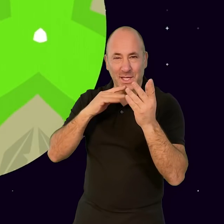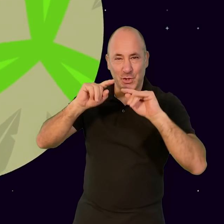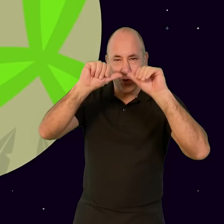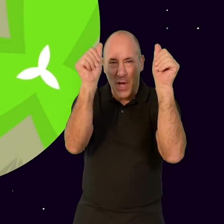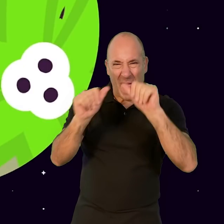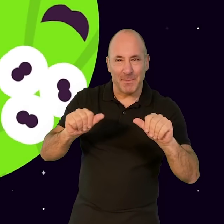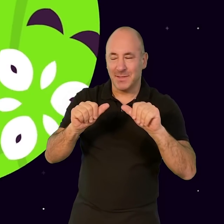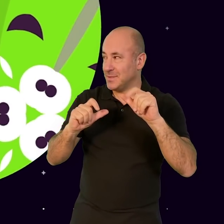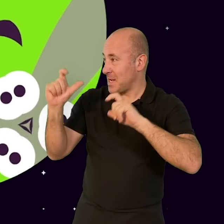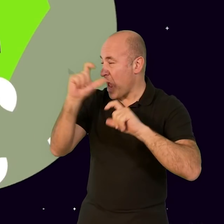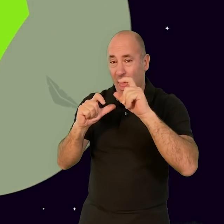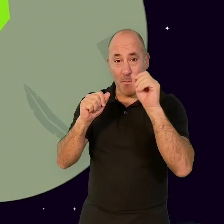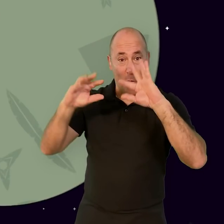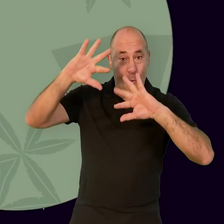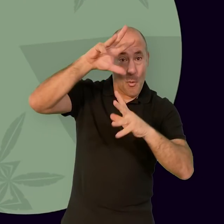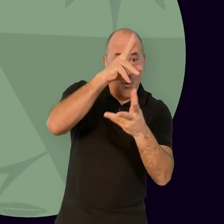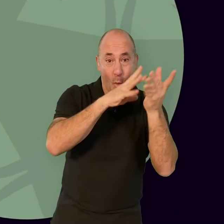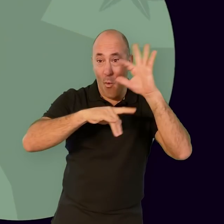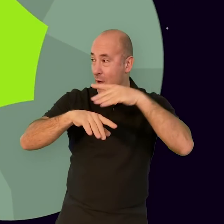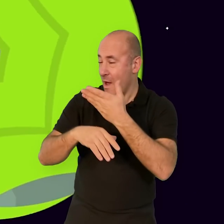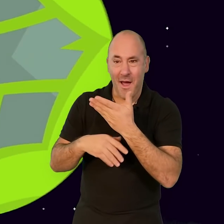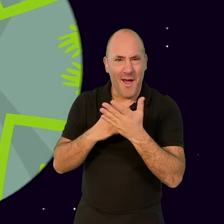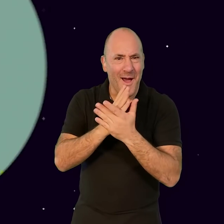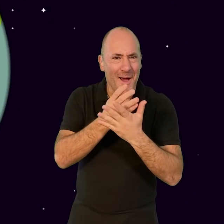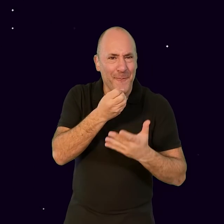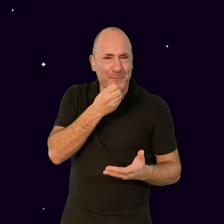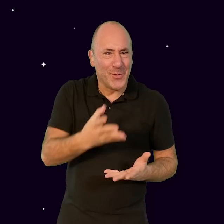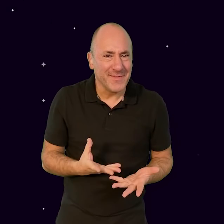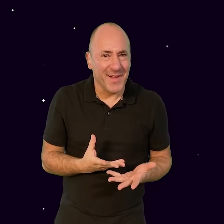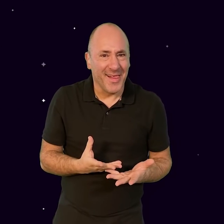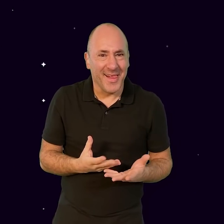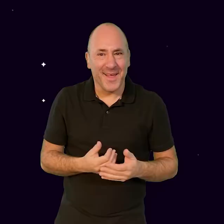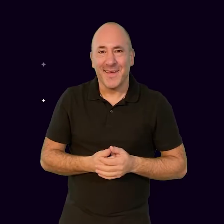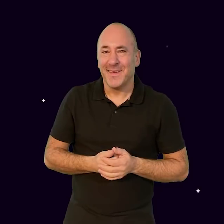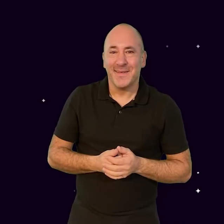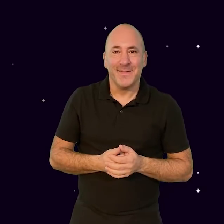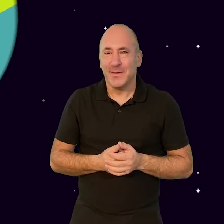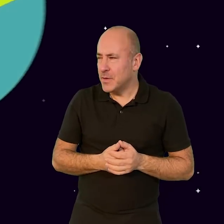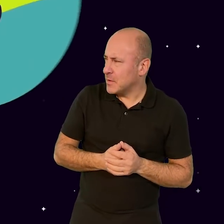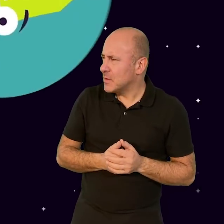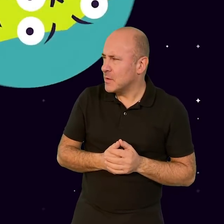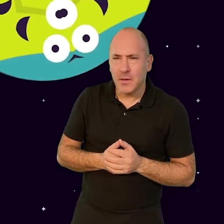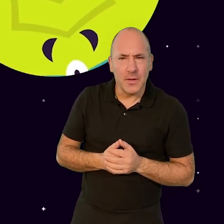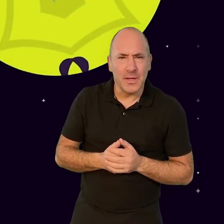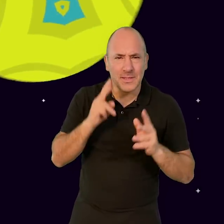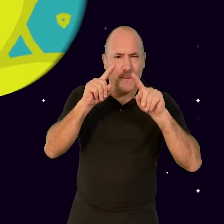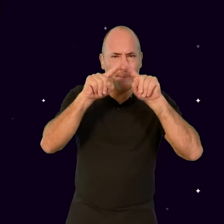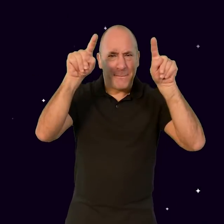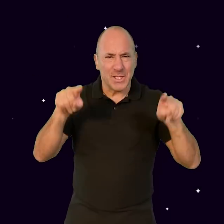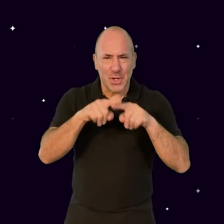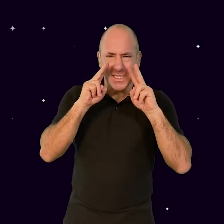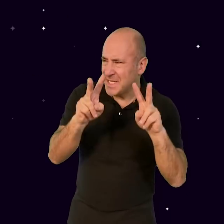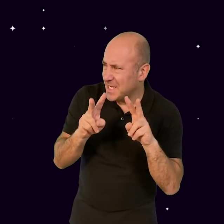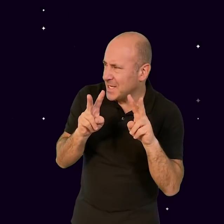I love all the shapes and the colours spinning around and around. Oh, it's so pretty. Can you